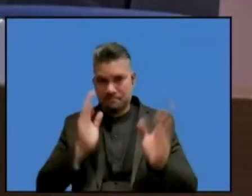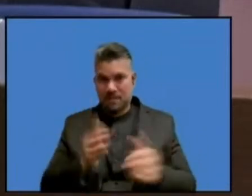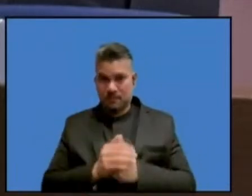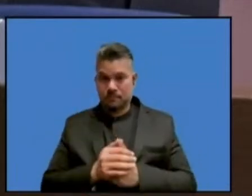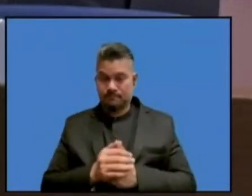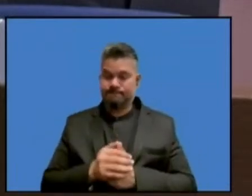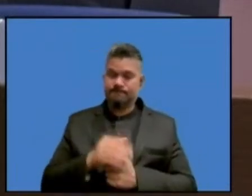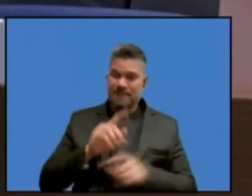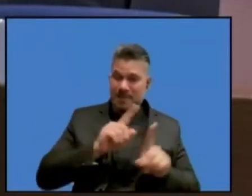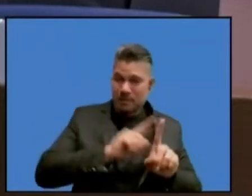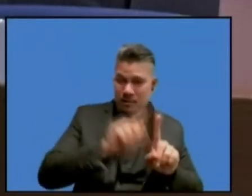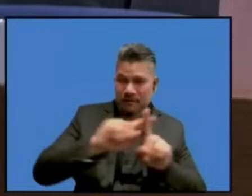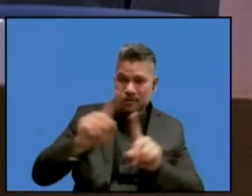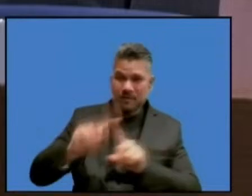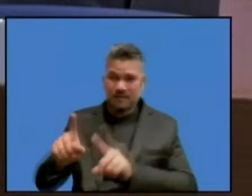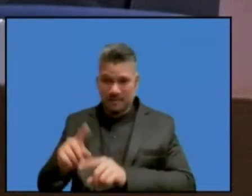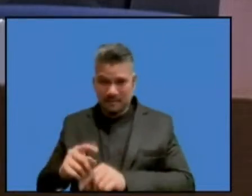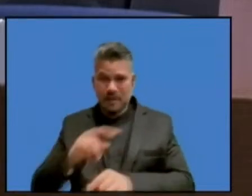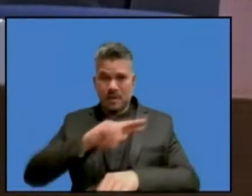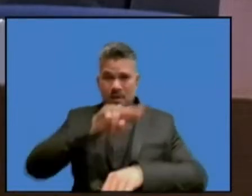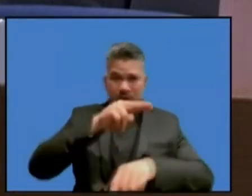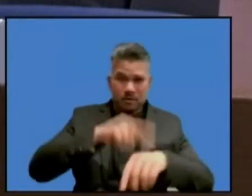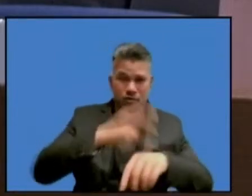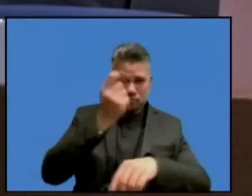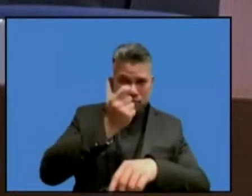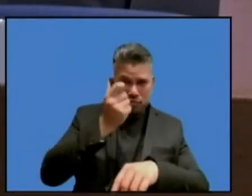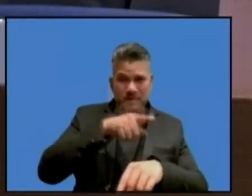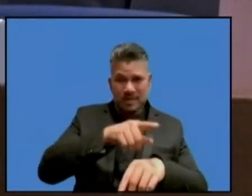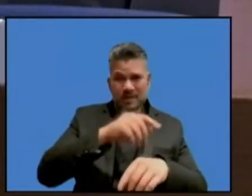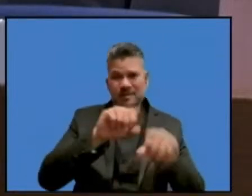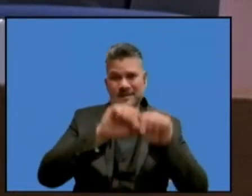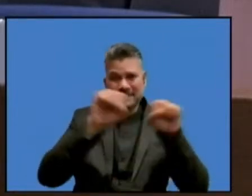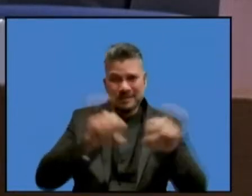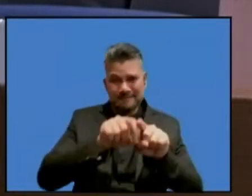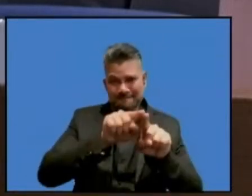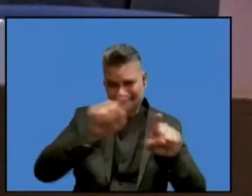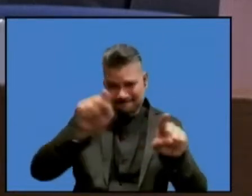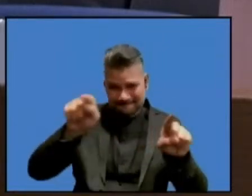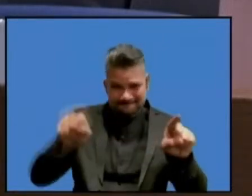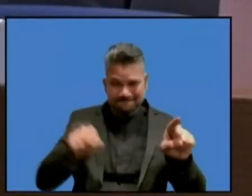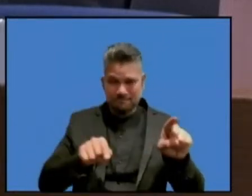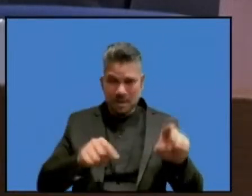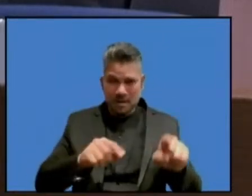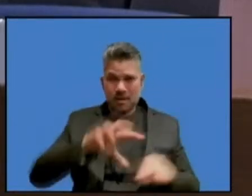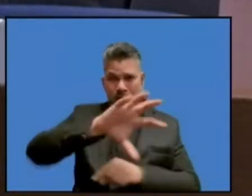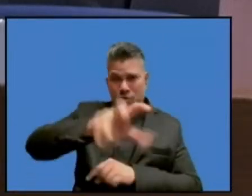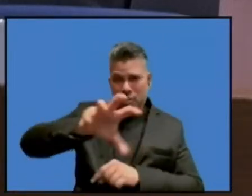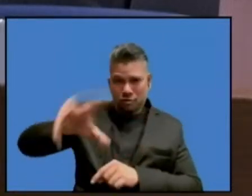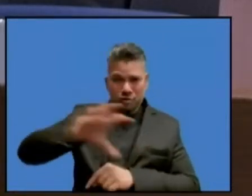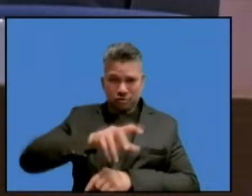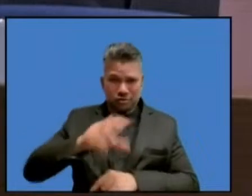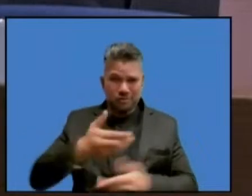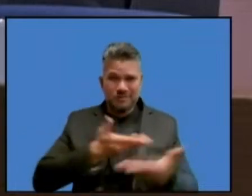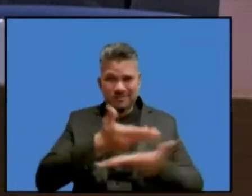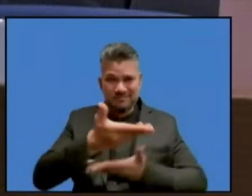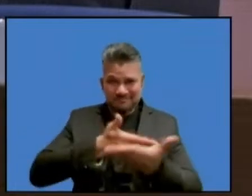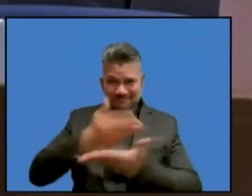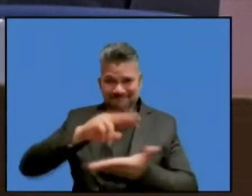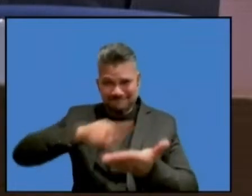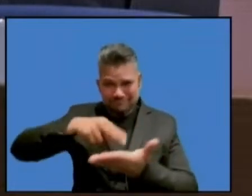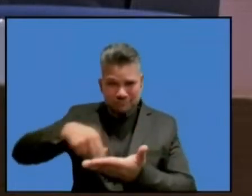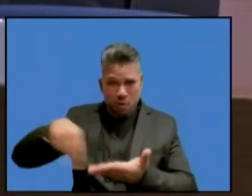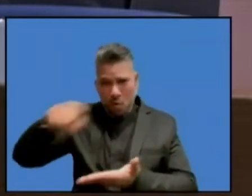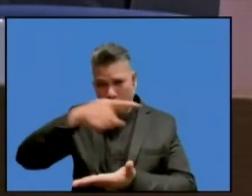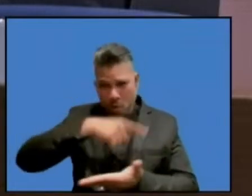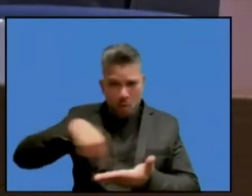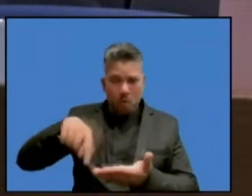social protection systems, conclude bilateral social security agreements, and providing support to migrant workers in accessing